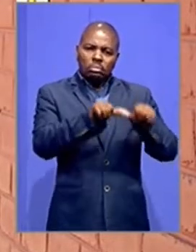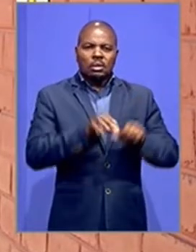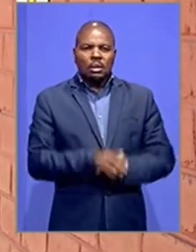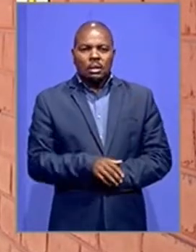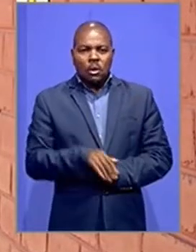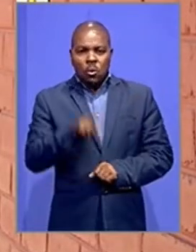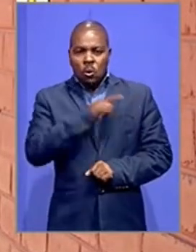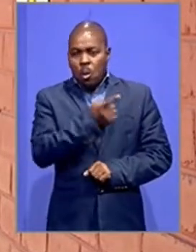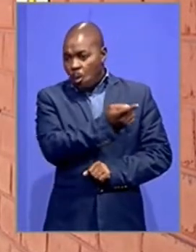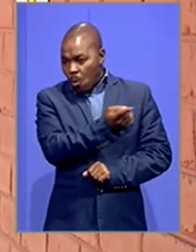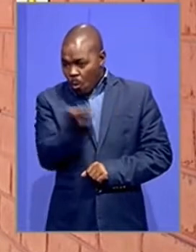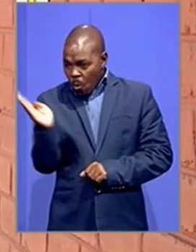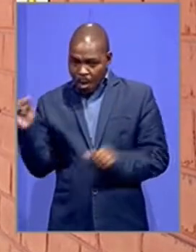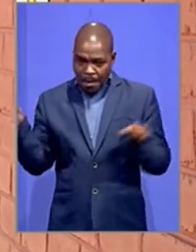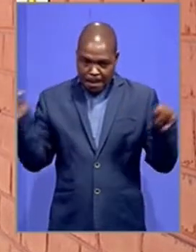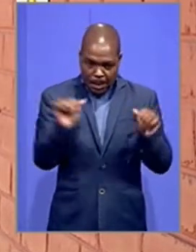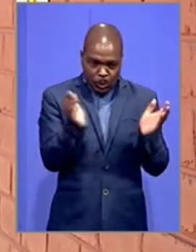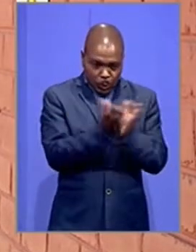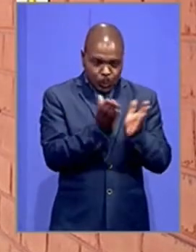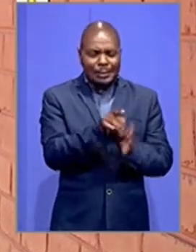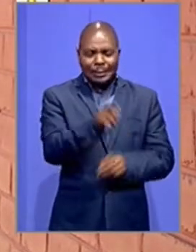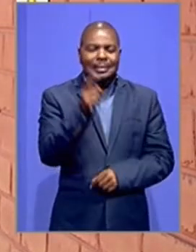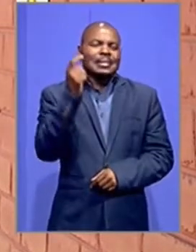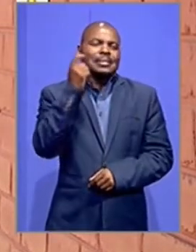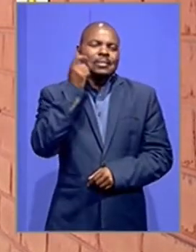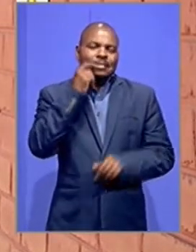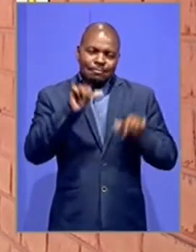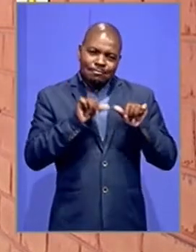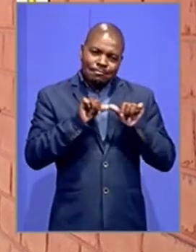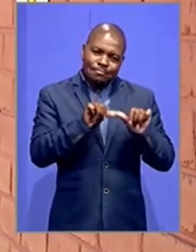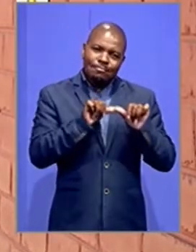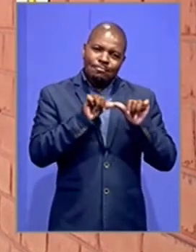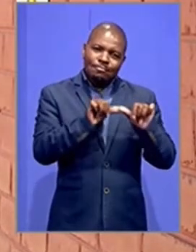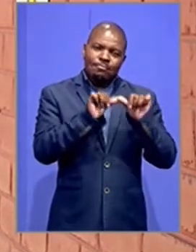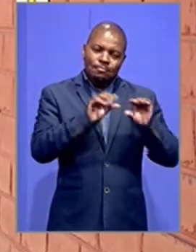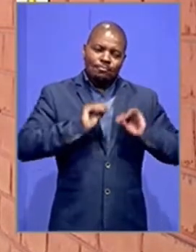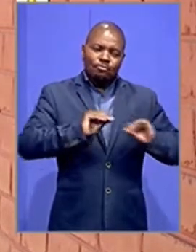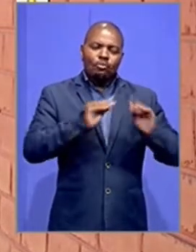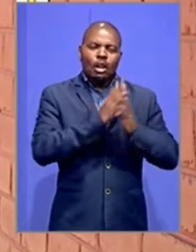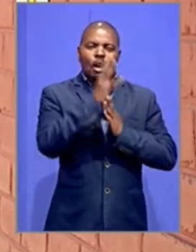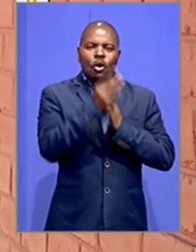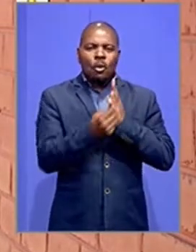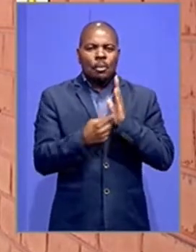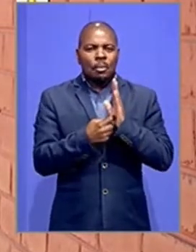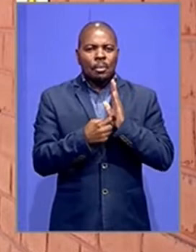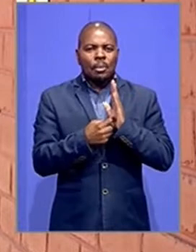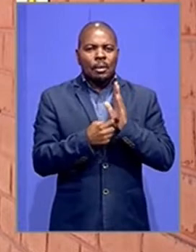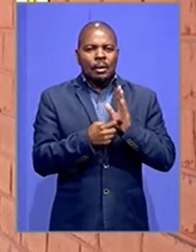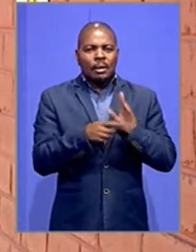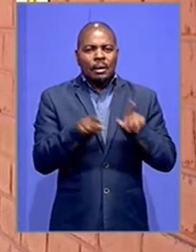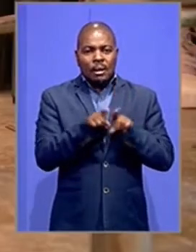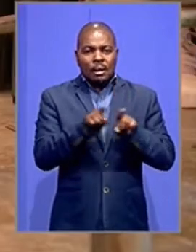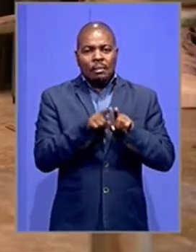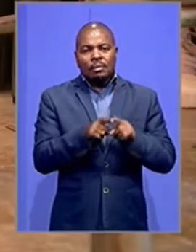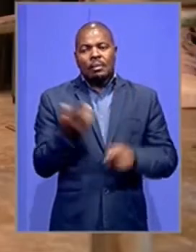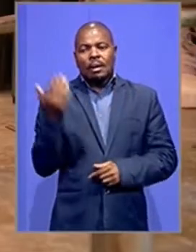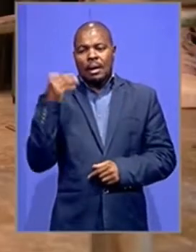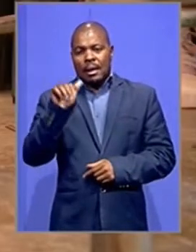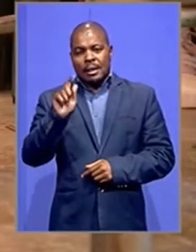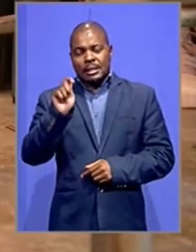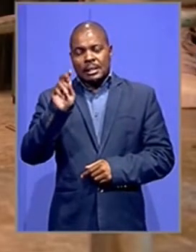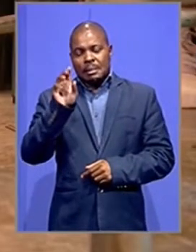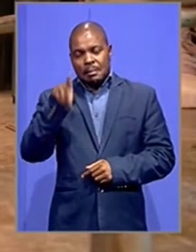all come to school, it is easy for us to continue with the curriculum as it should according to the ATPs.